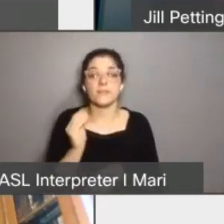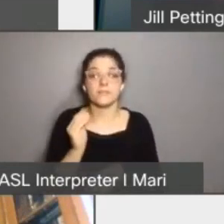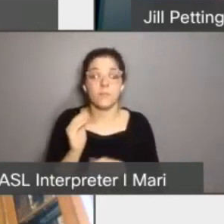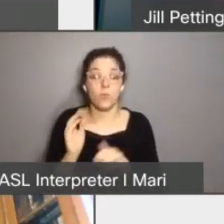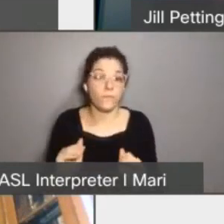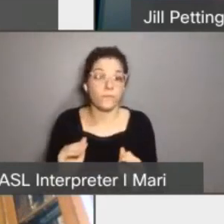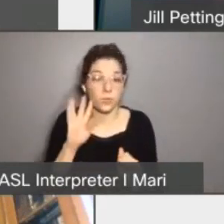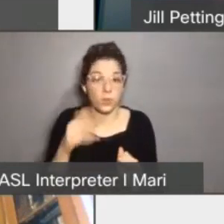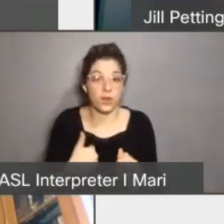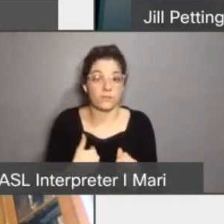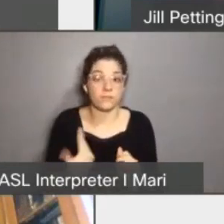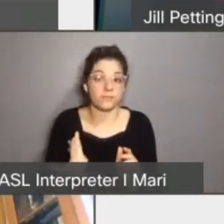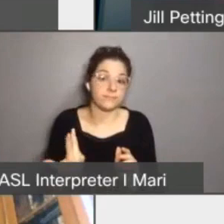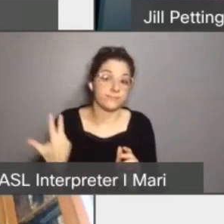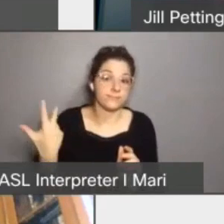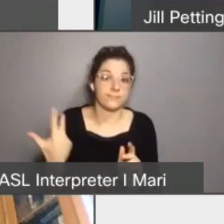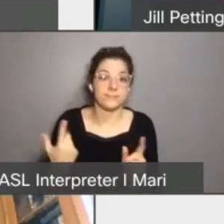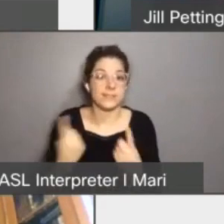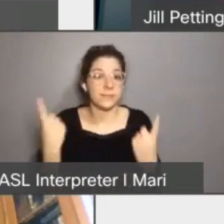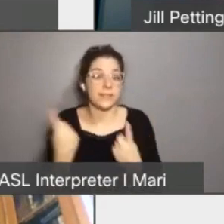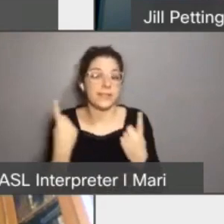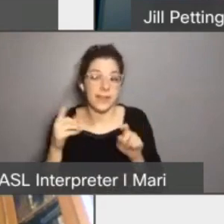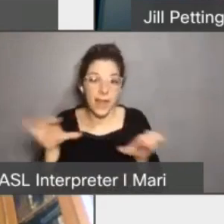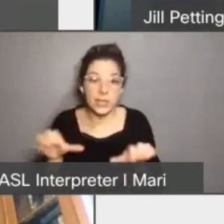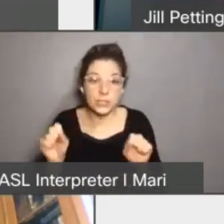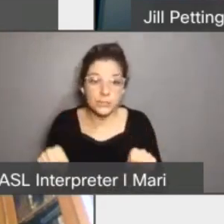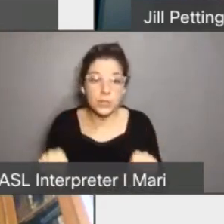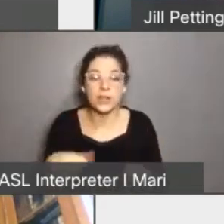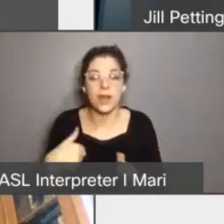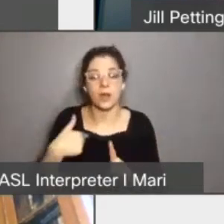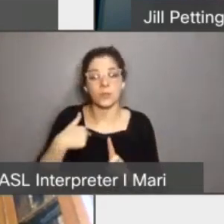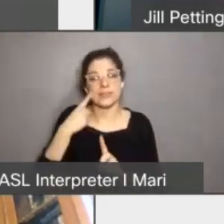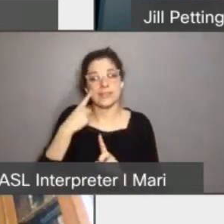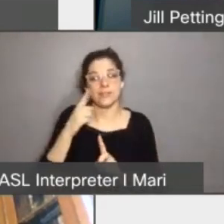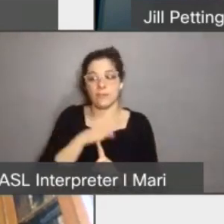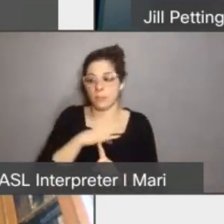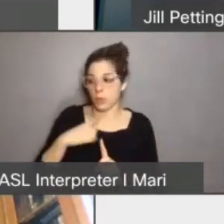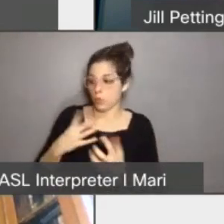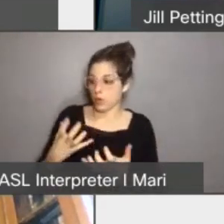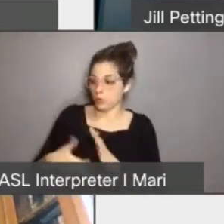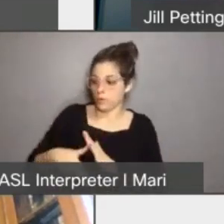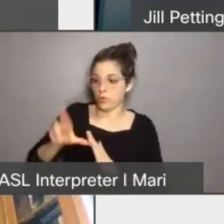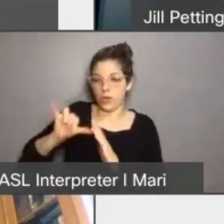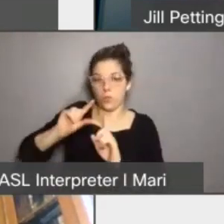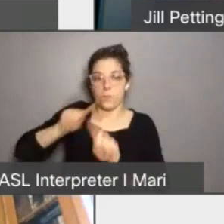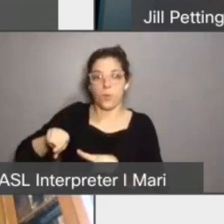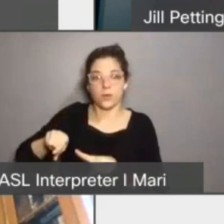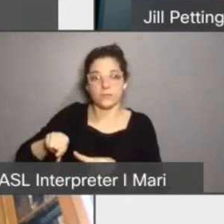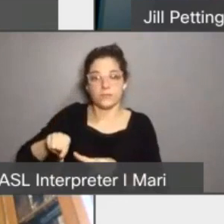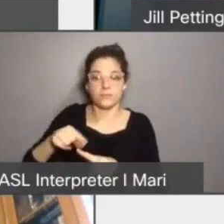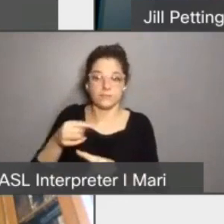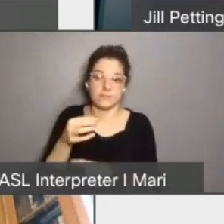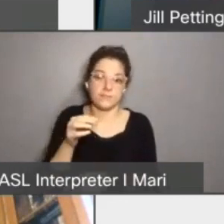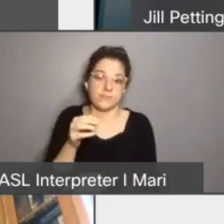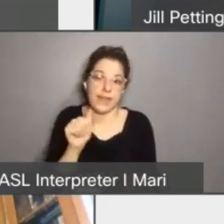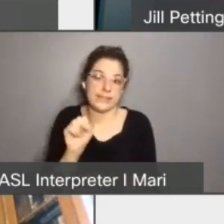we'll have something actionable. And I was actually thinking the board would probably want to review that report, as soon as it comes out